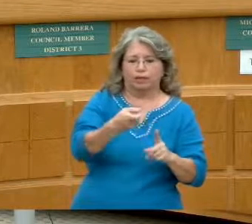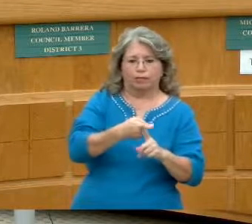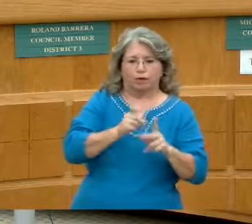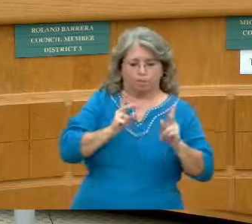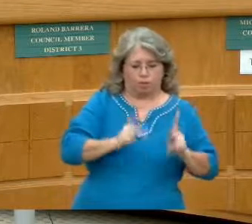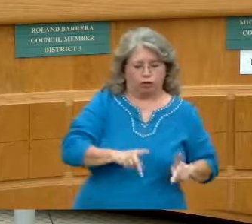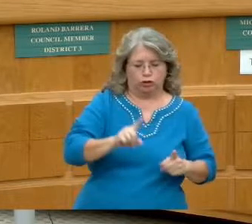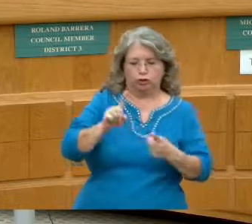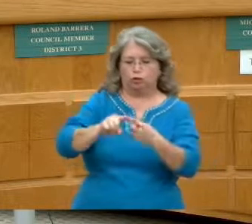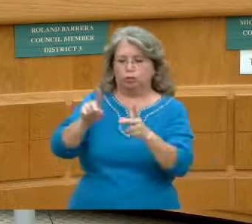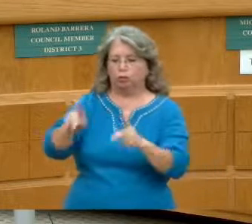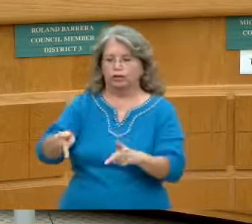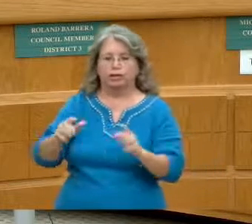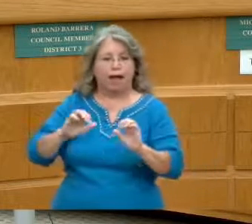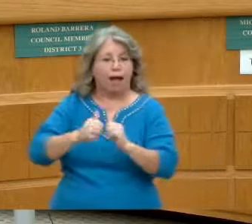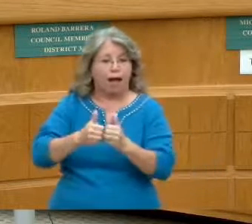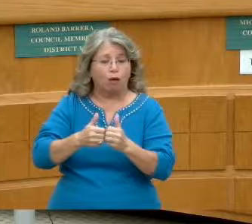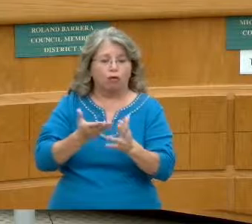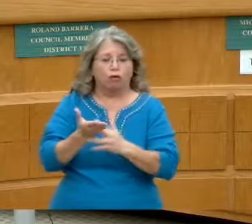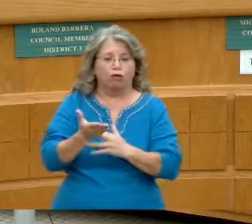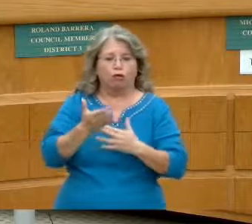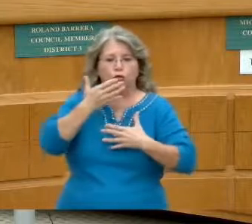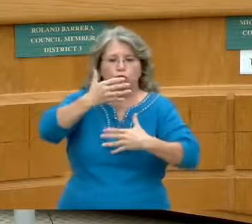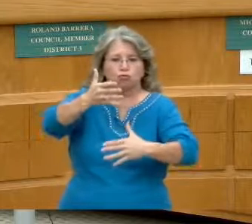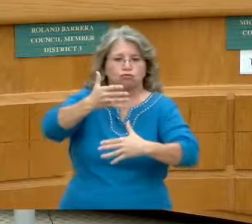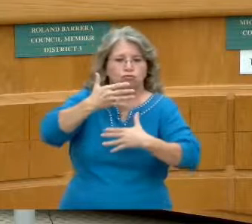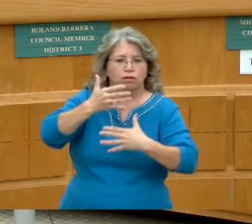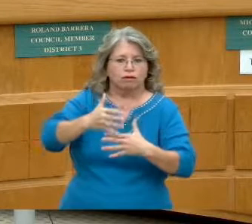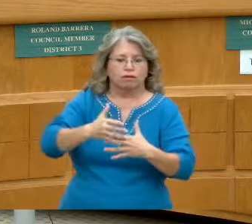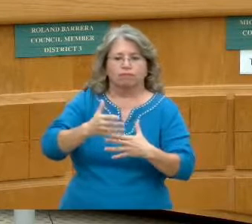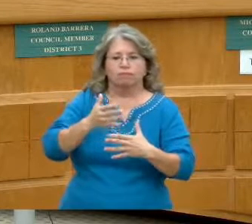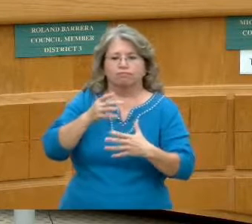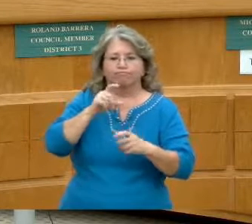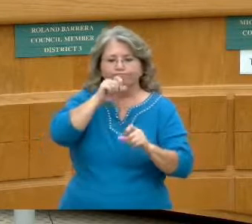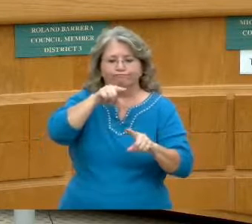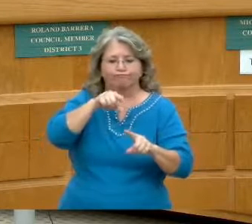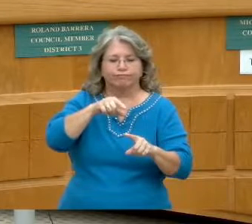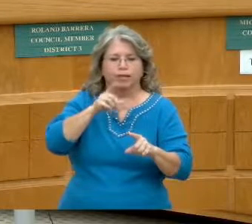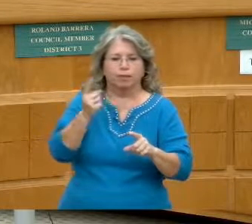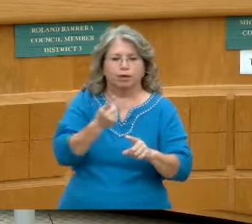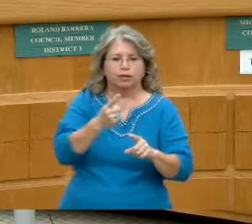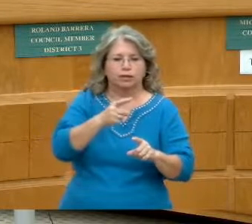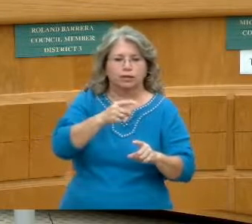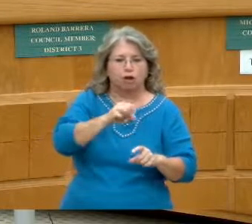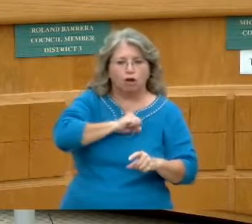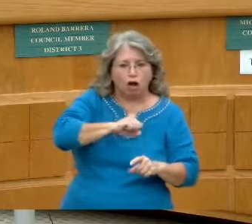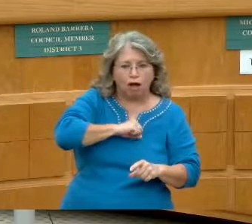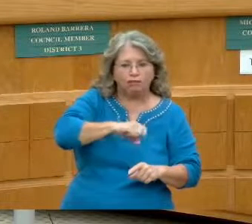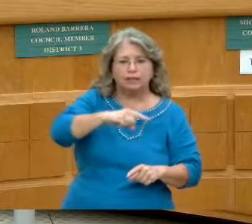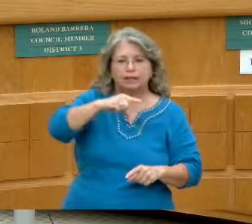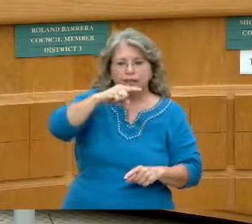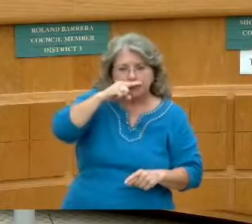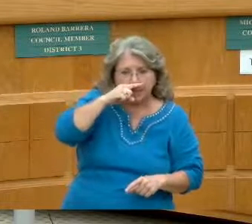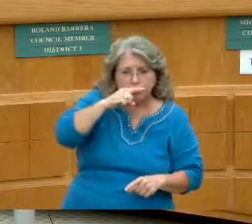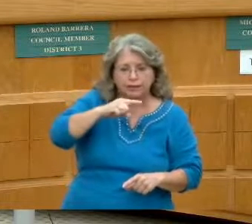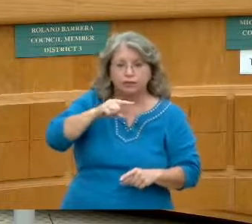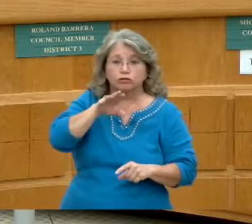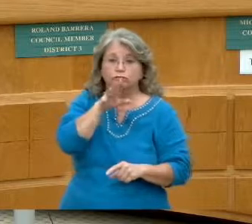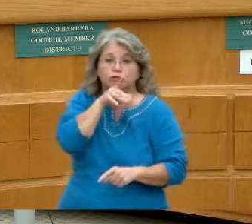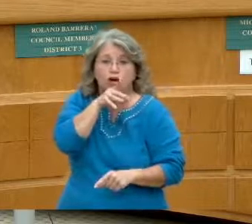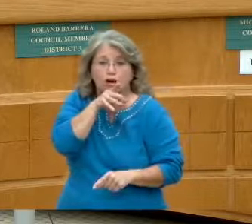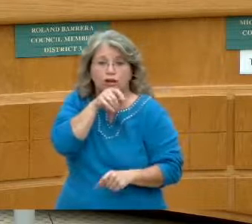respiratory droplets that are produced when an infected person coughs, sneezes, or even talks. Studies suggest that